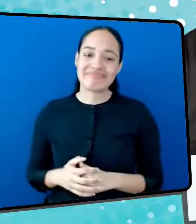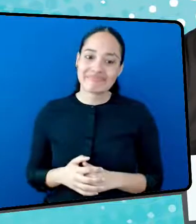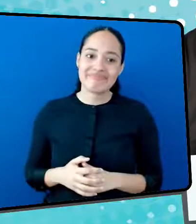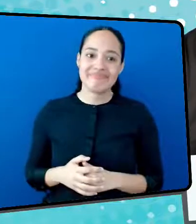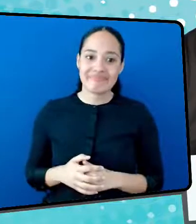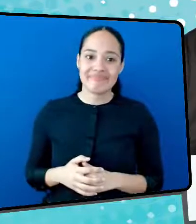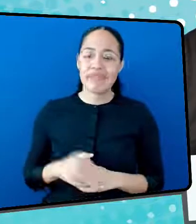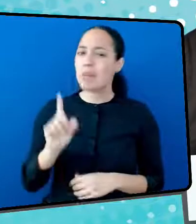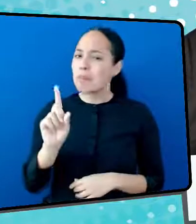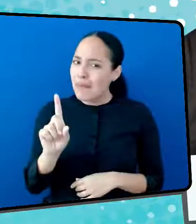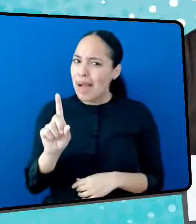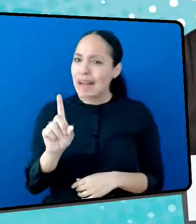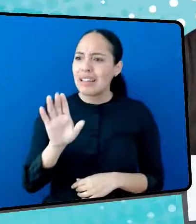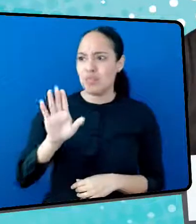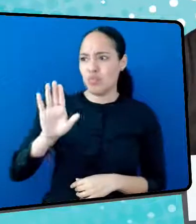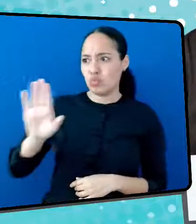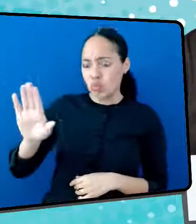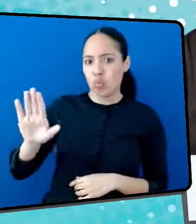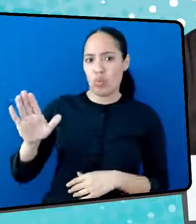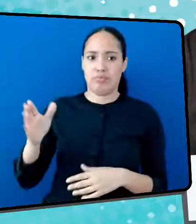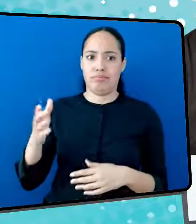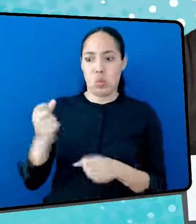annoying about your role in AI.